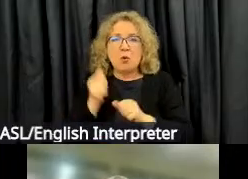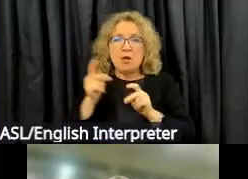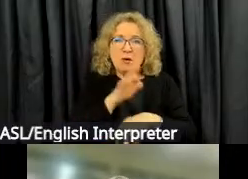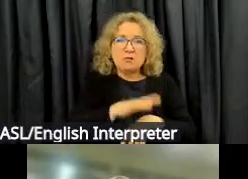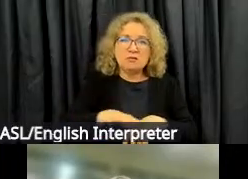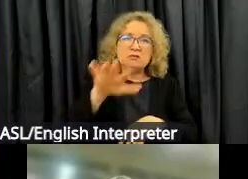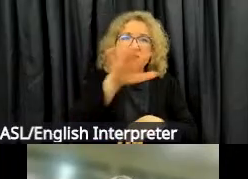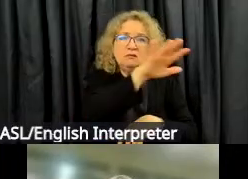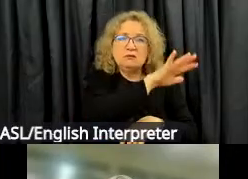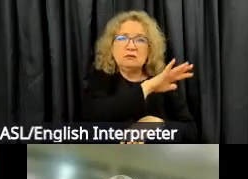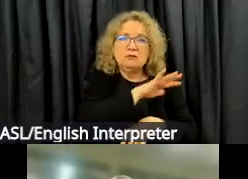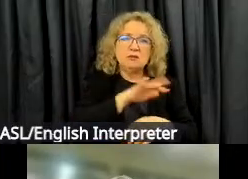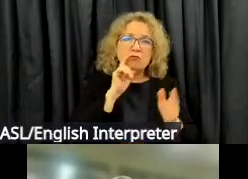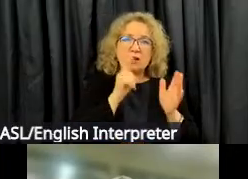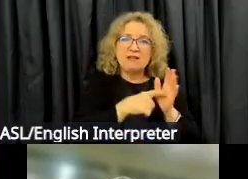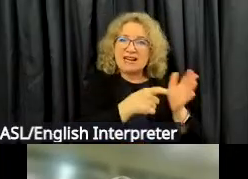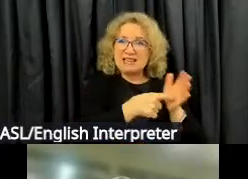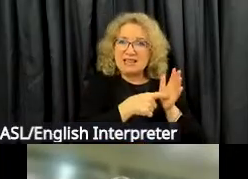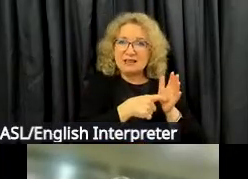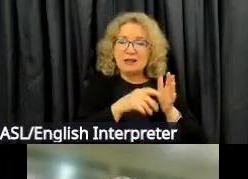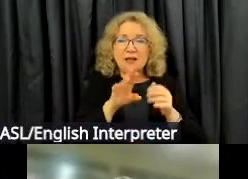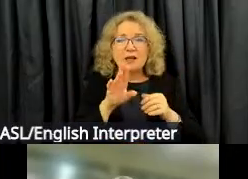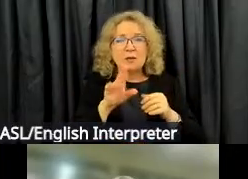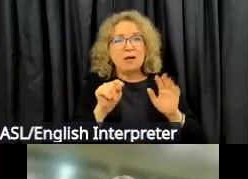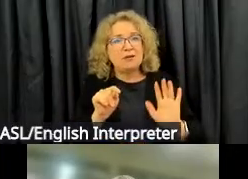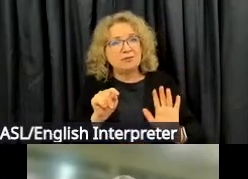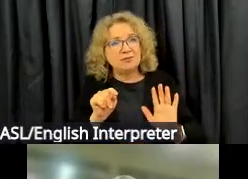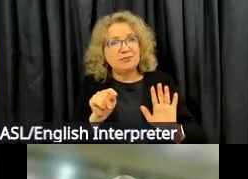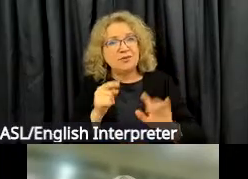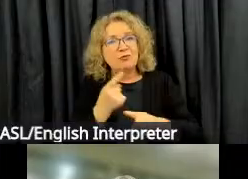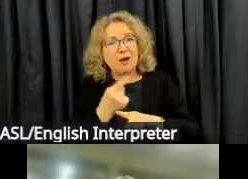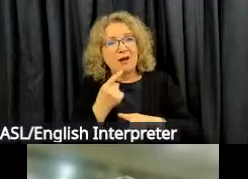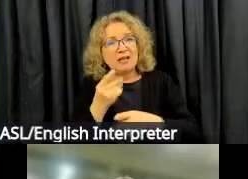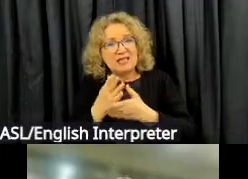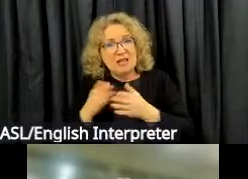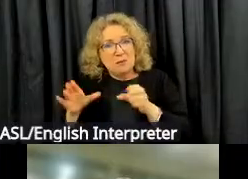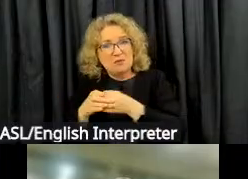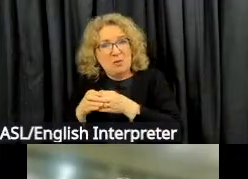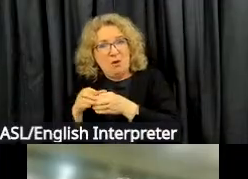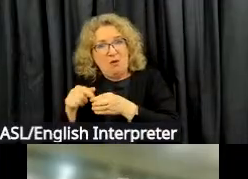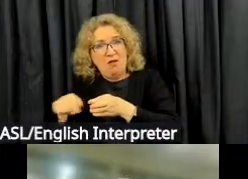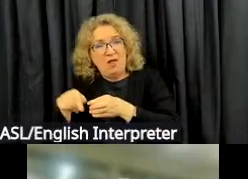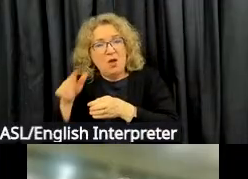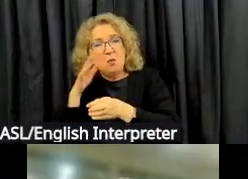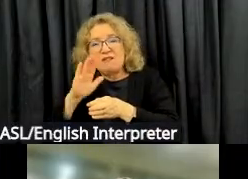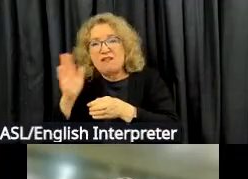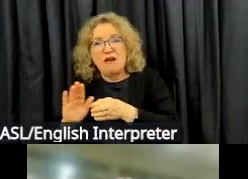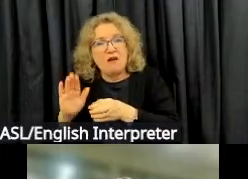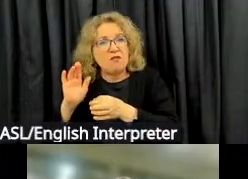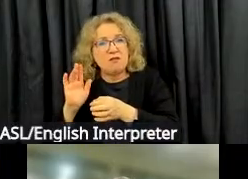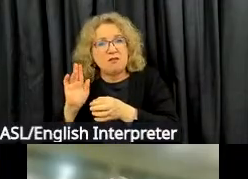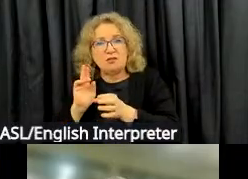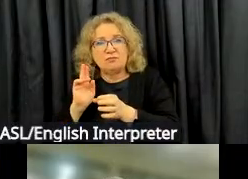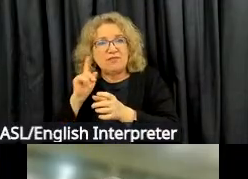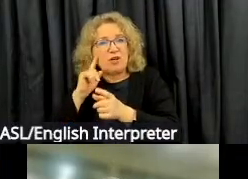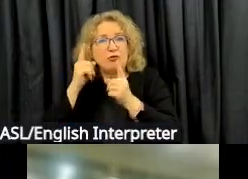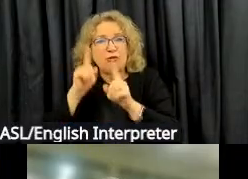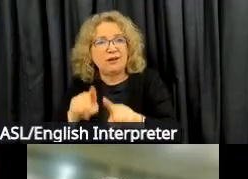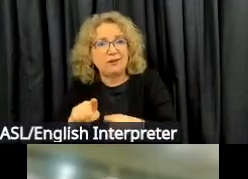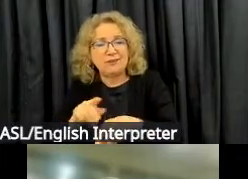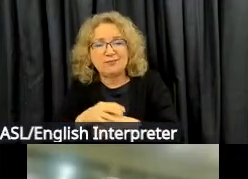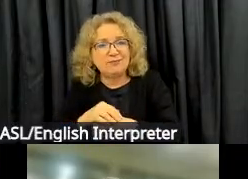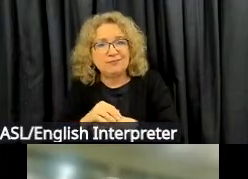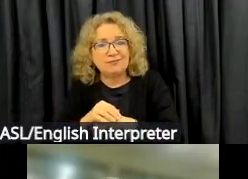folks will never bring along. But we've been out in the community, and the community's voice